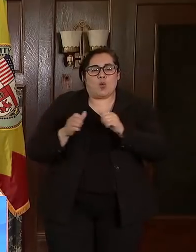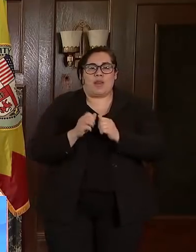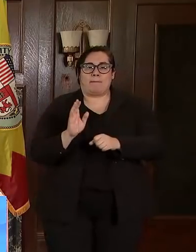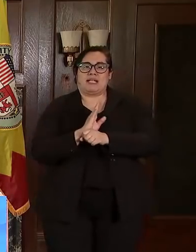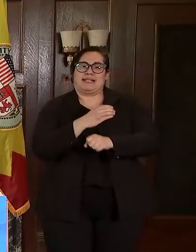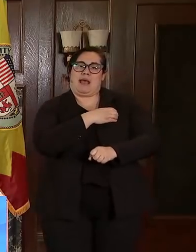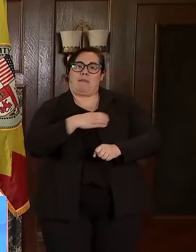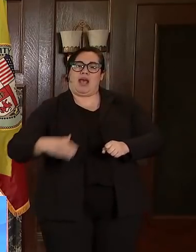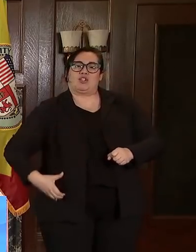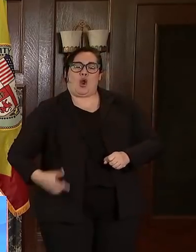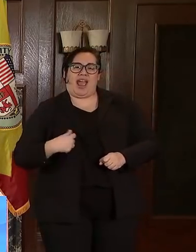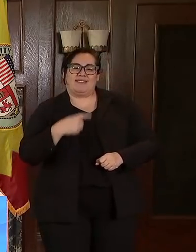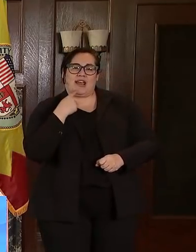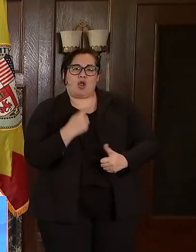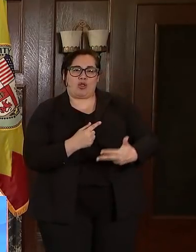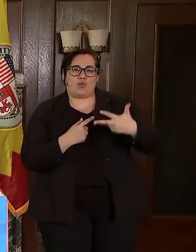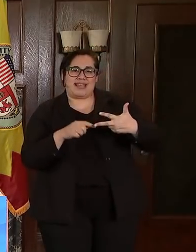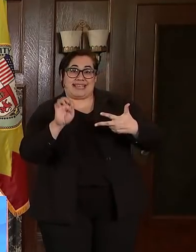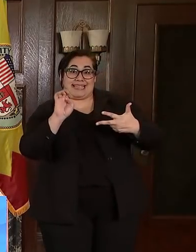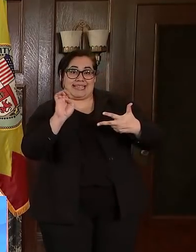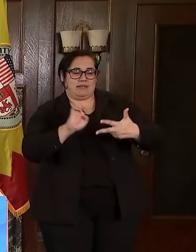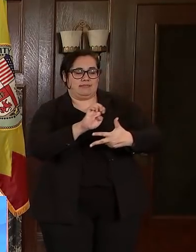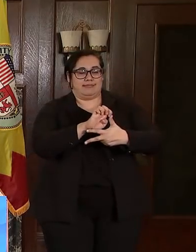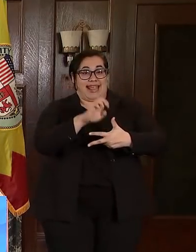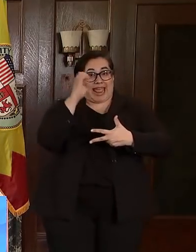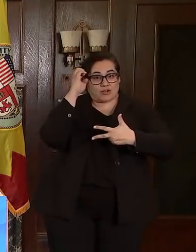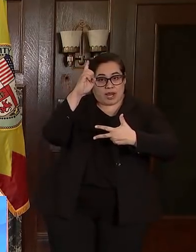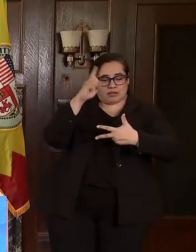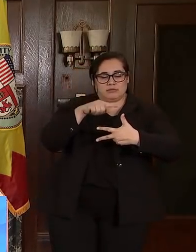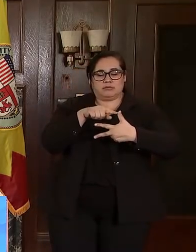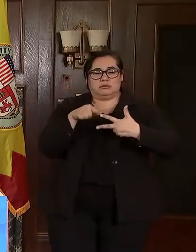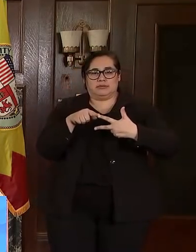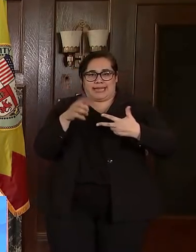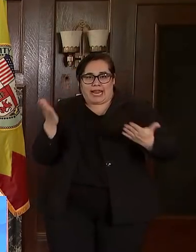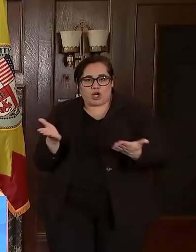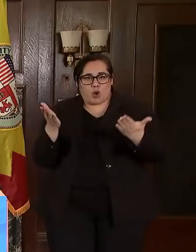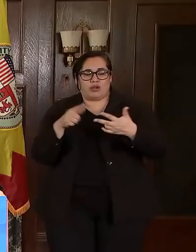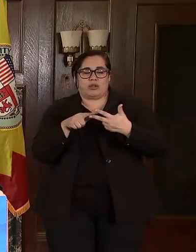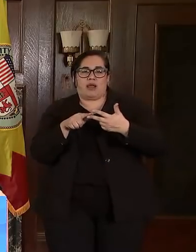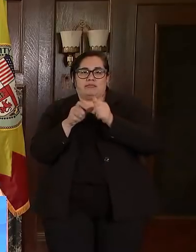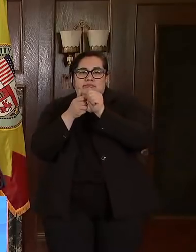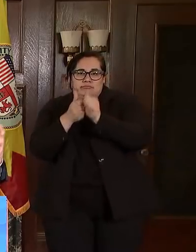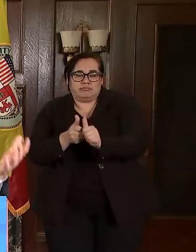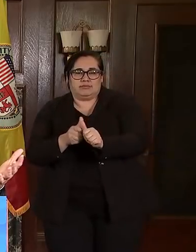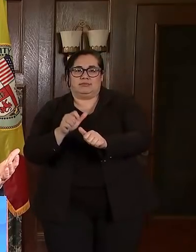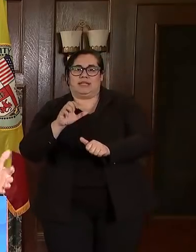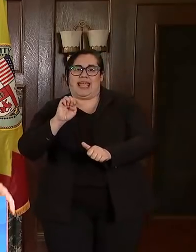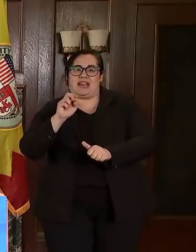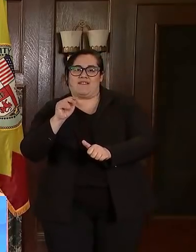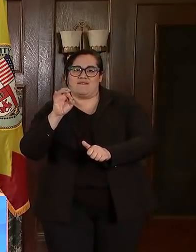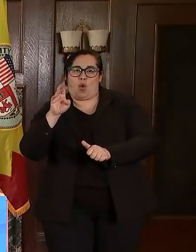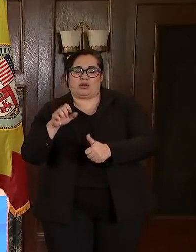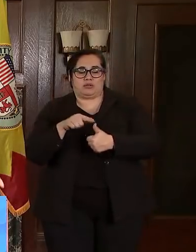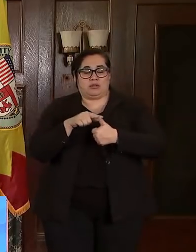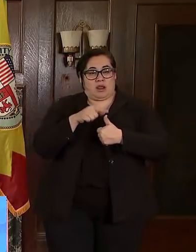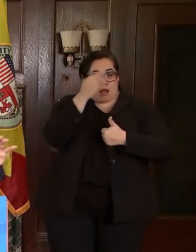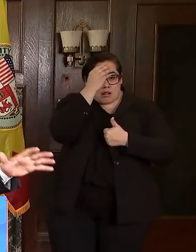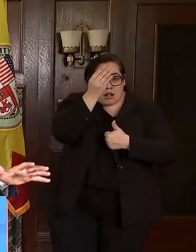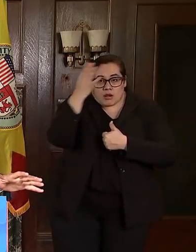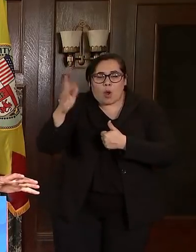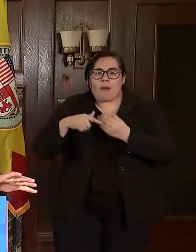said it's the 3 E's: educate, encourage, and enforce, in that order. Educate people, let them know about the rules,